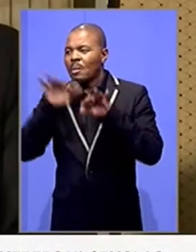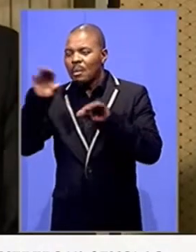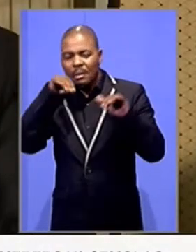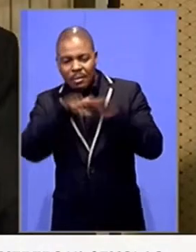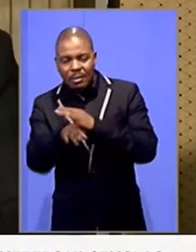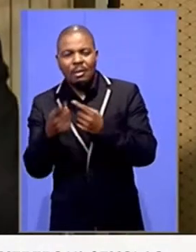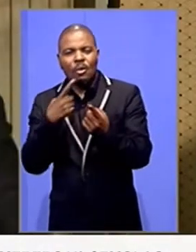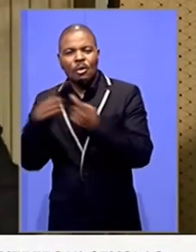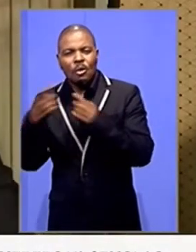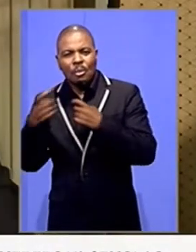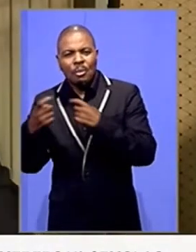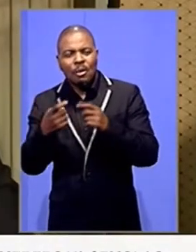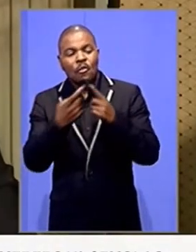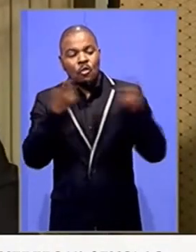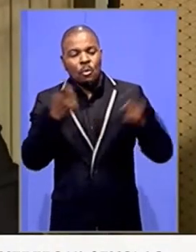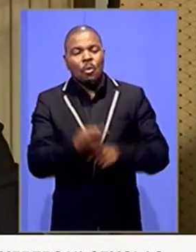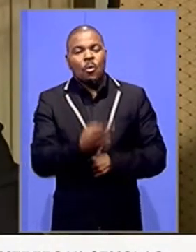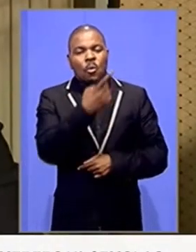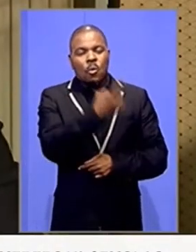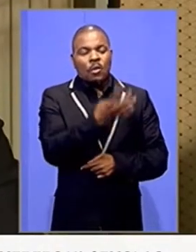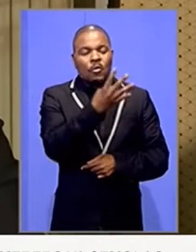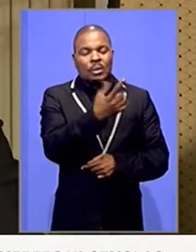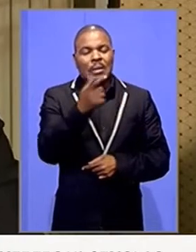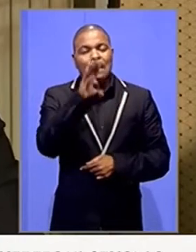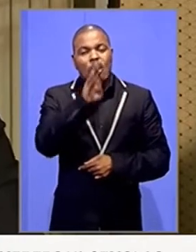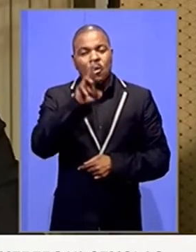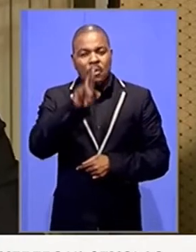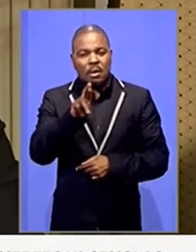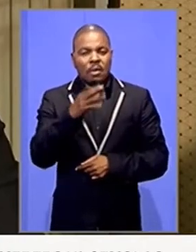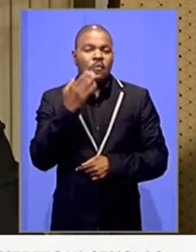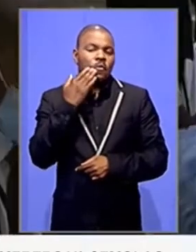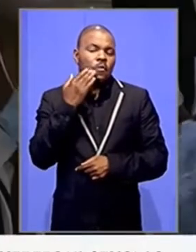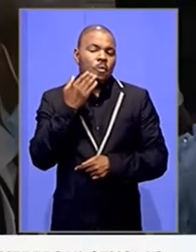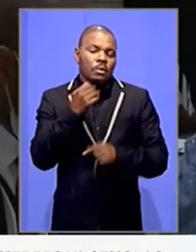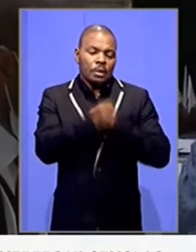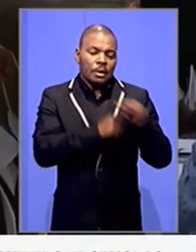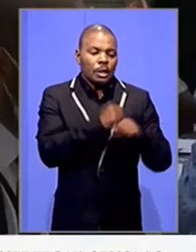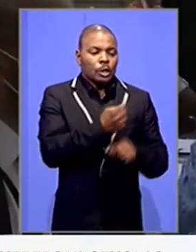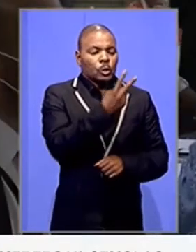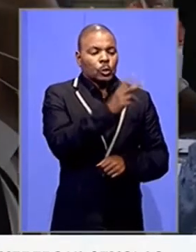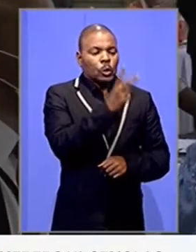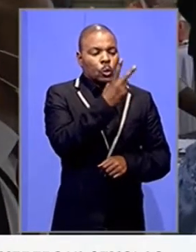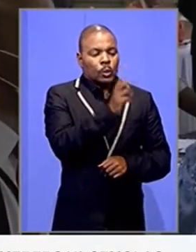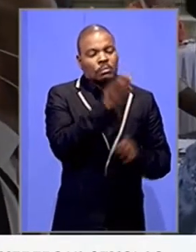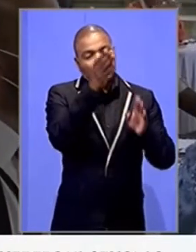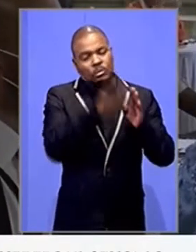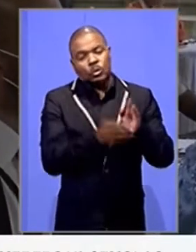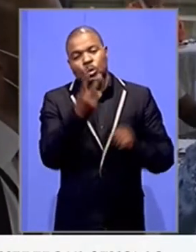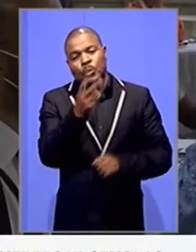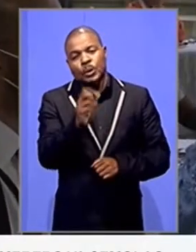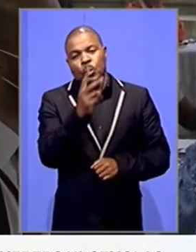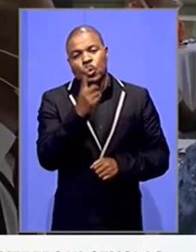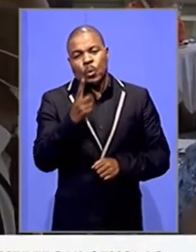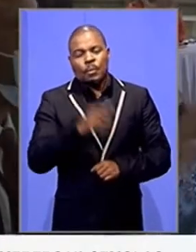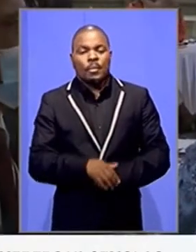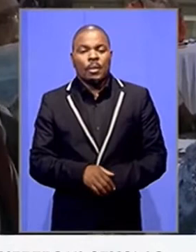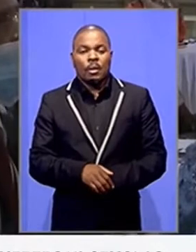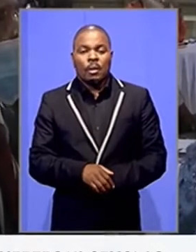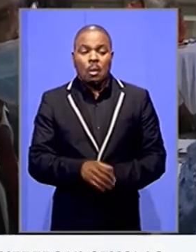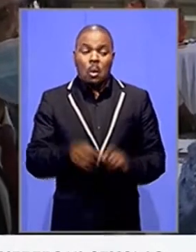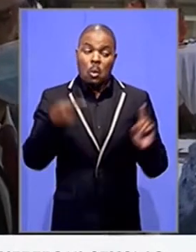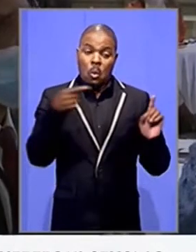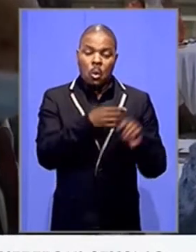diranta di le dibilione di le 147 magareng ga matlole a ngwaga wa 2020 go fitlha ka 2021. Mopresidente a re